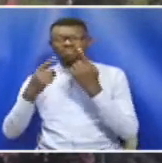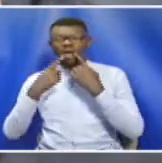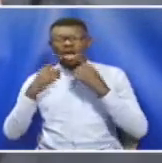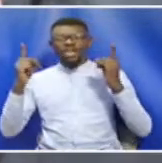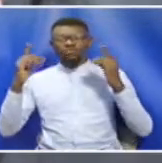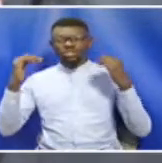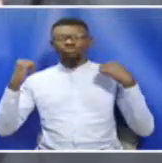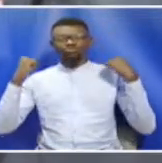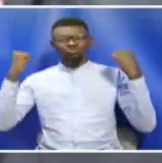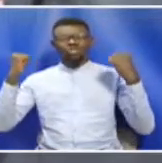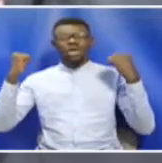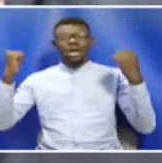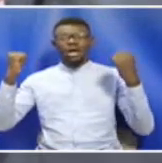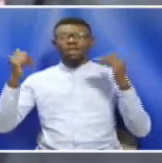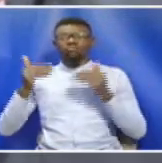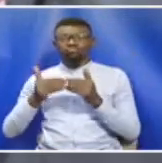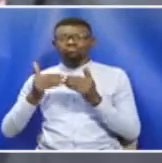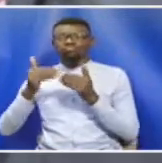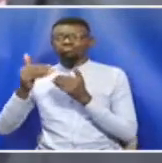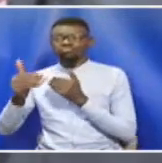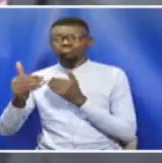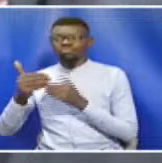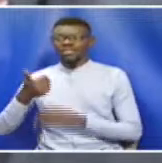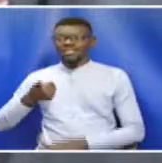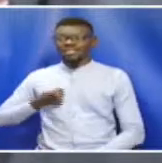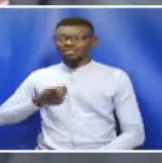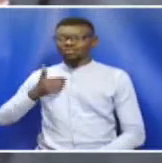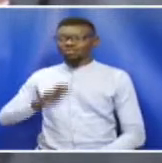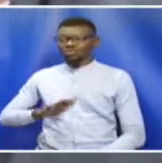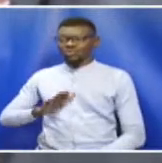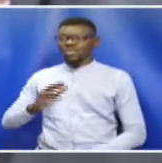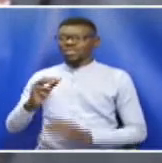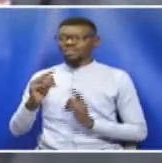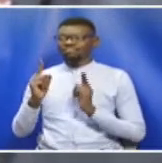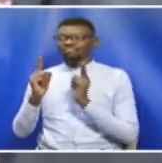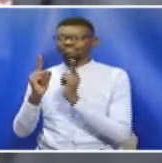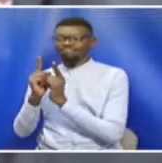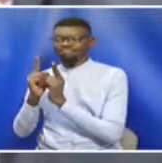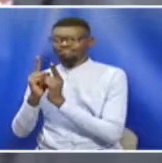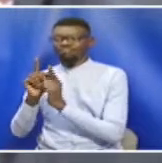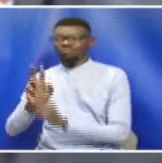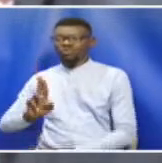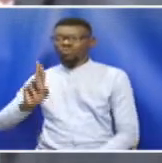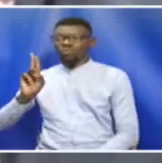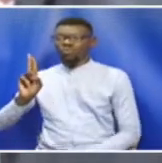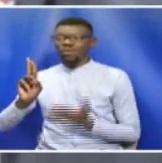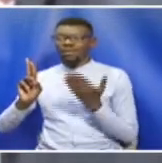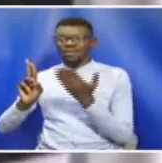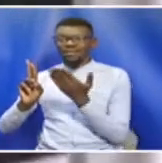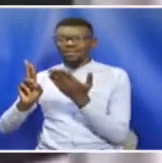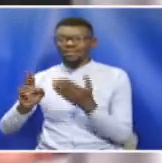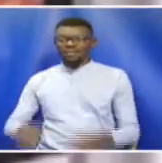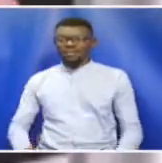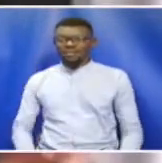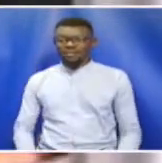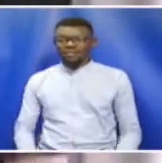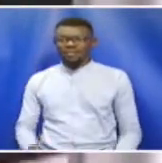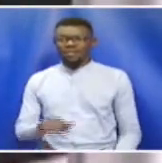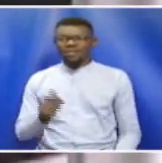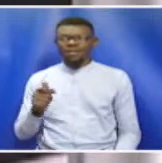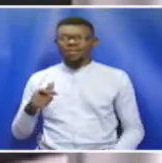his daughter Sandy met President Uhuru Kenyatta in Ikonge. There's another one who's called George